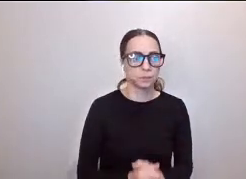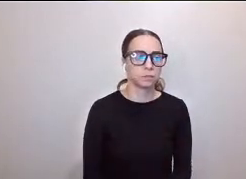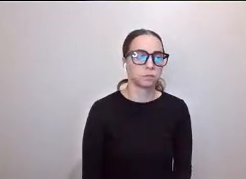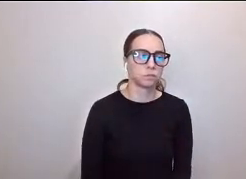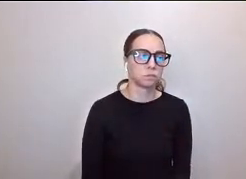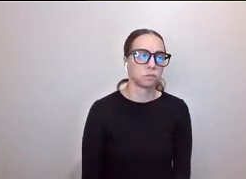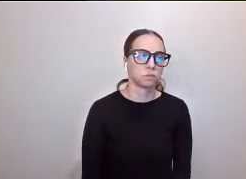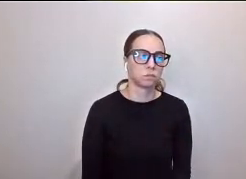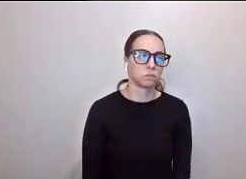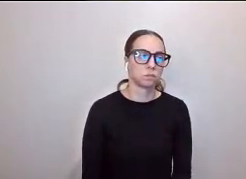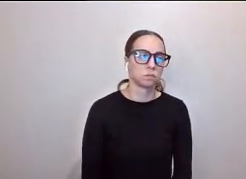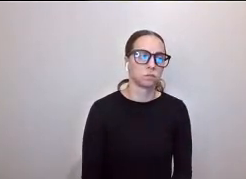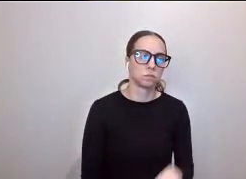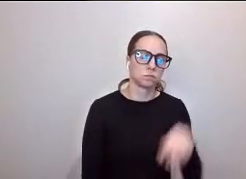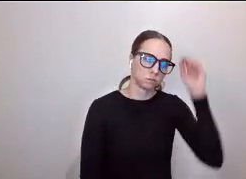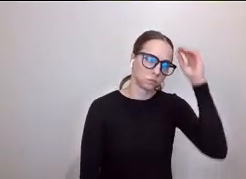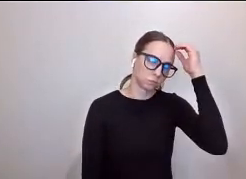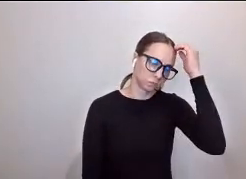for